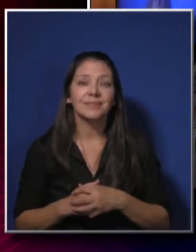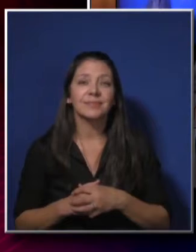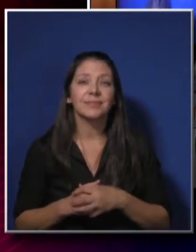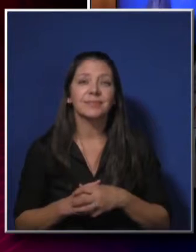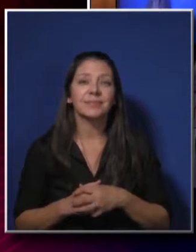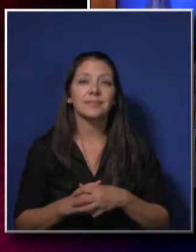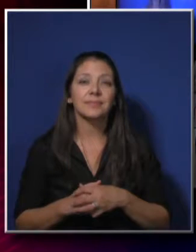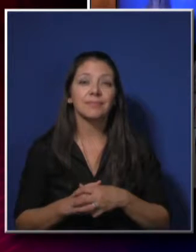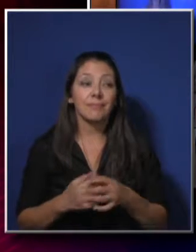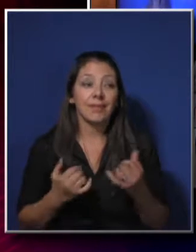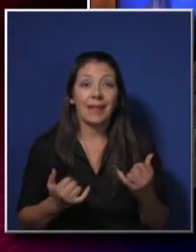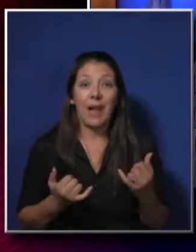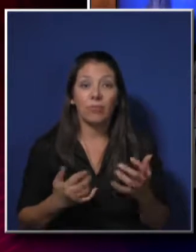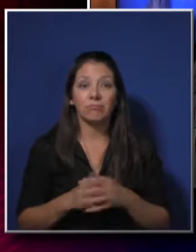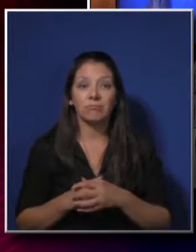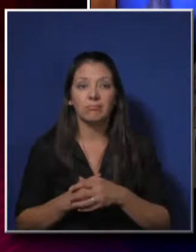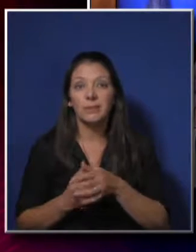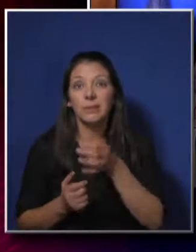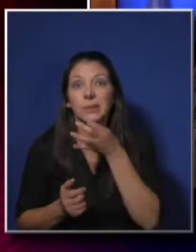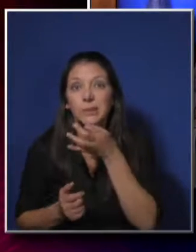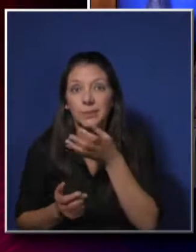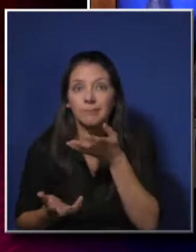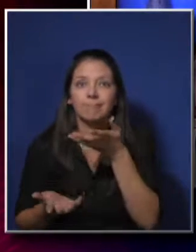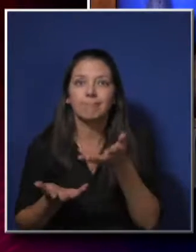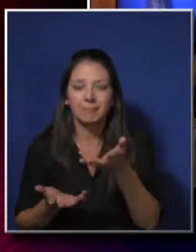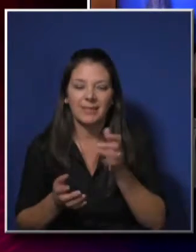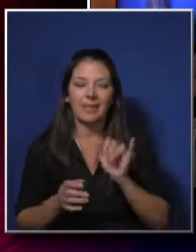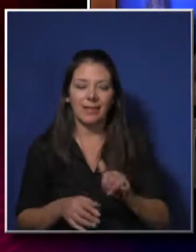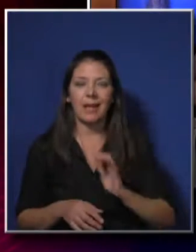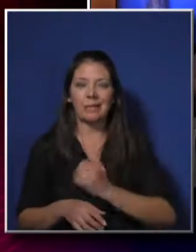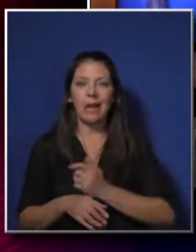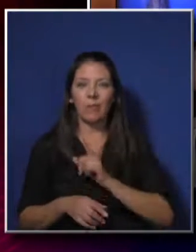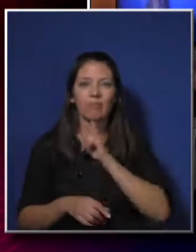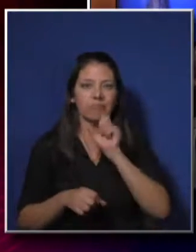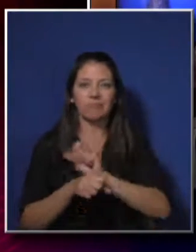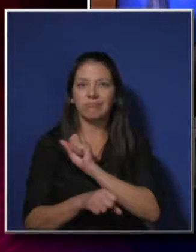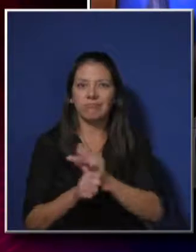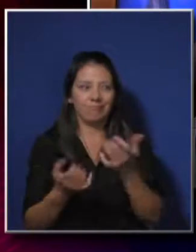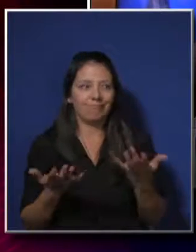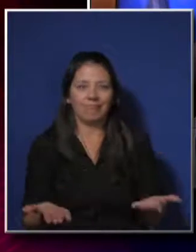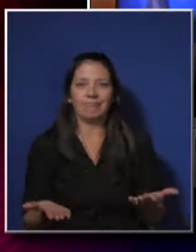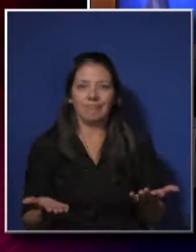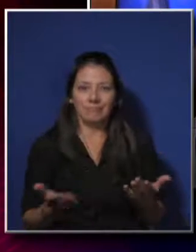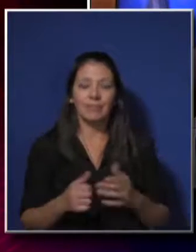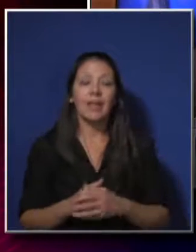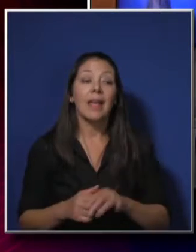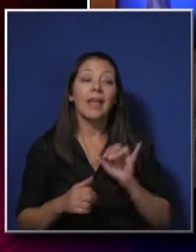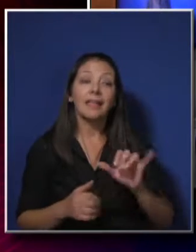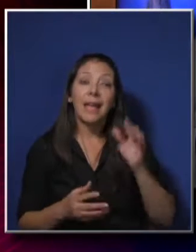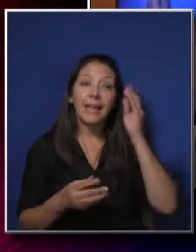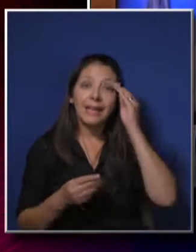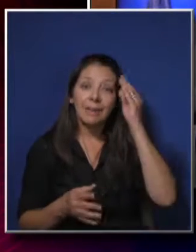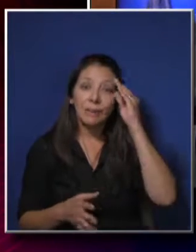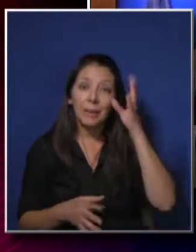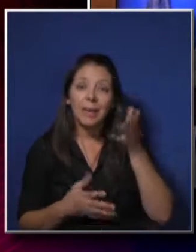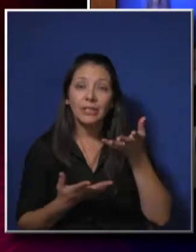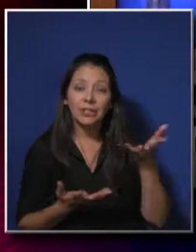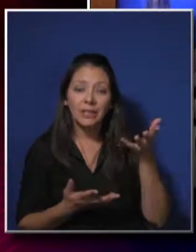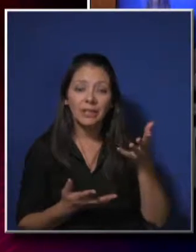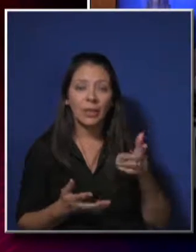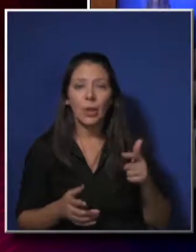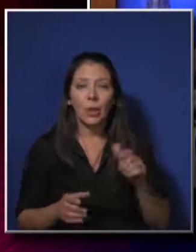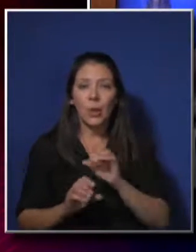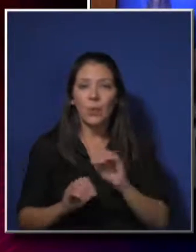Now, soon, that is our current reality. With that information, we are not getting 50,